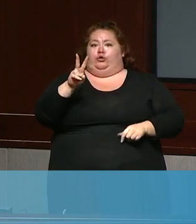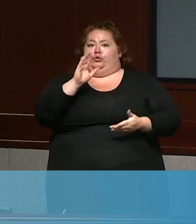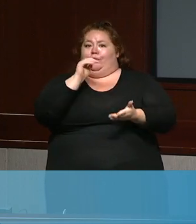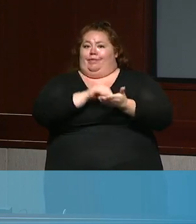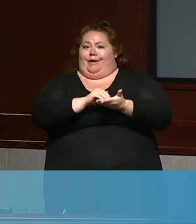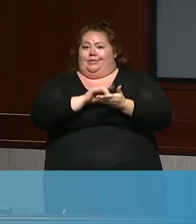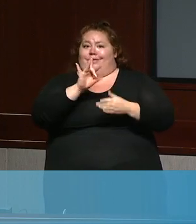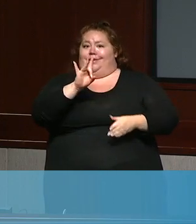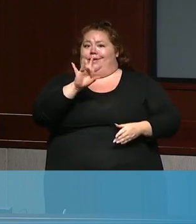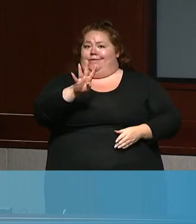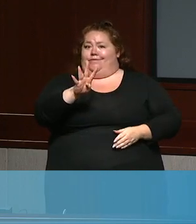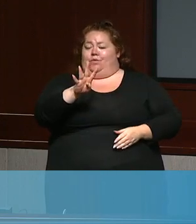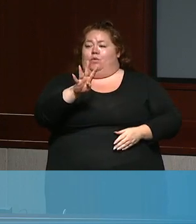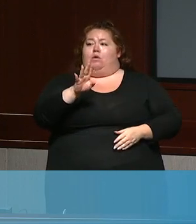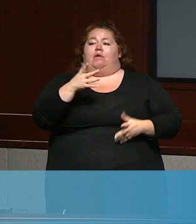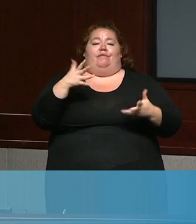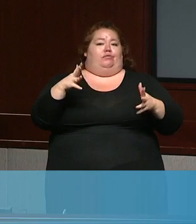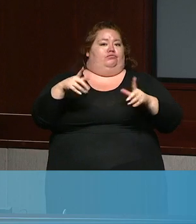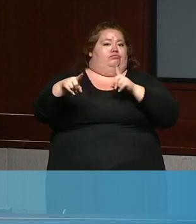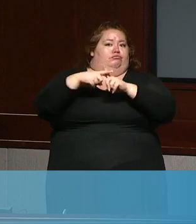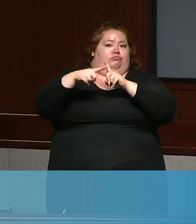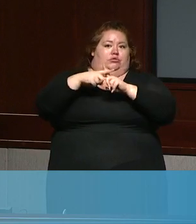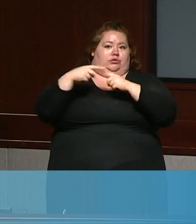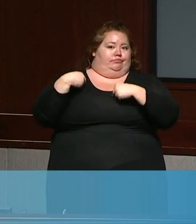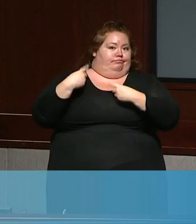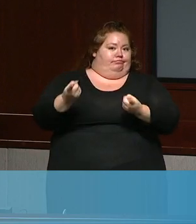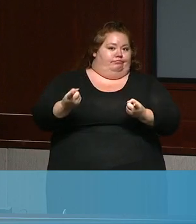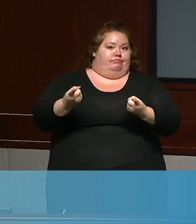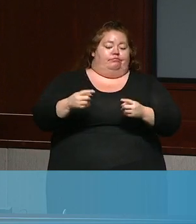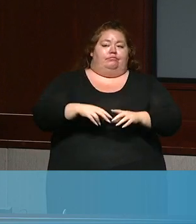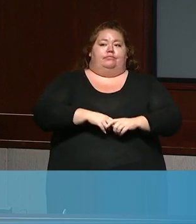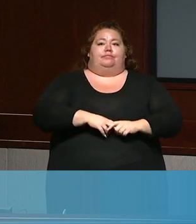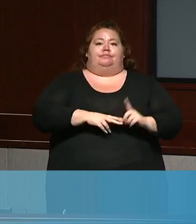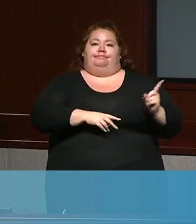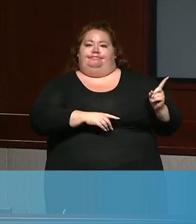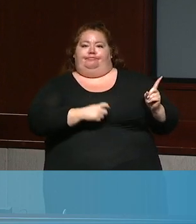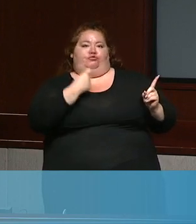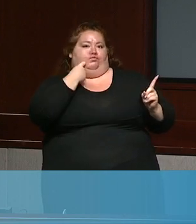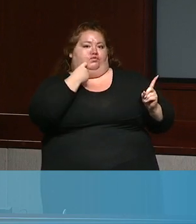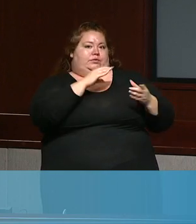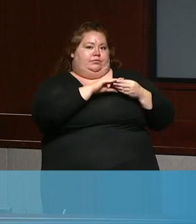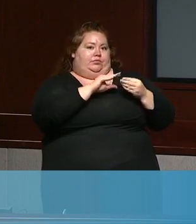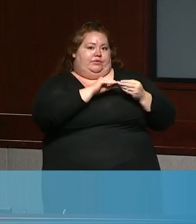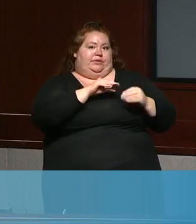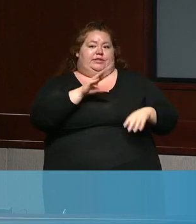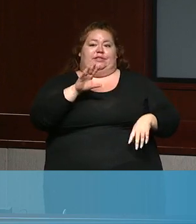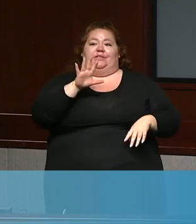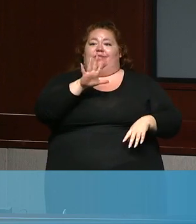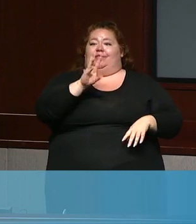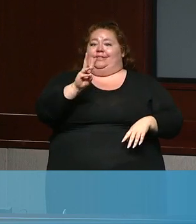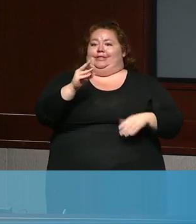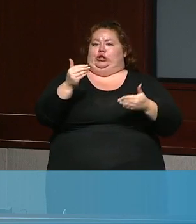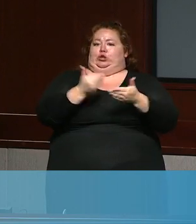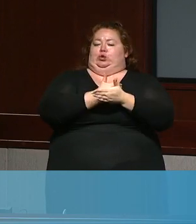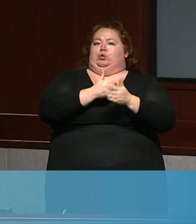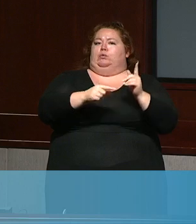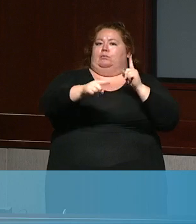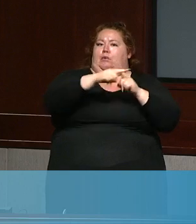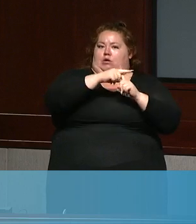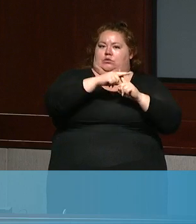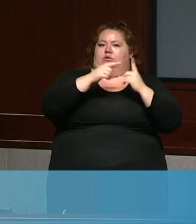32,184 residents have tested positive to date. As Ms. Kerrigan mentioned, 56 new cases are being reported